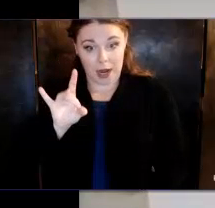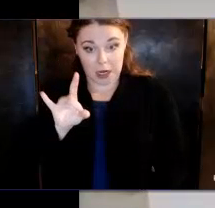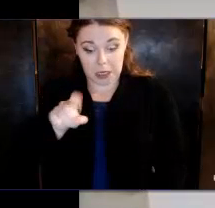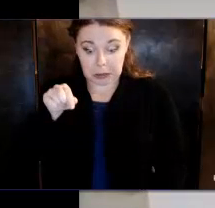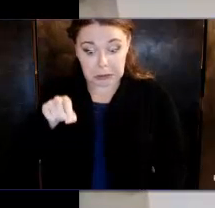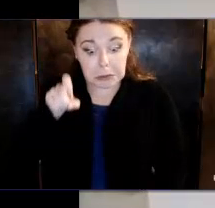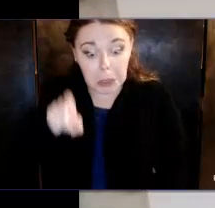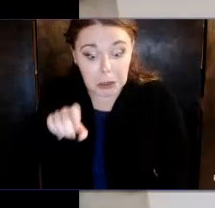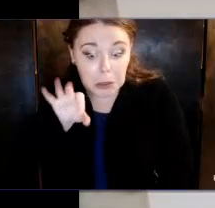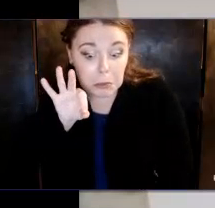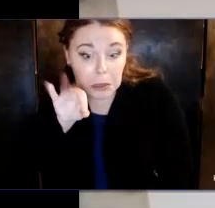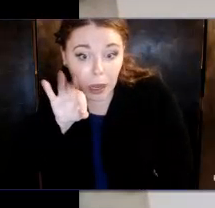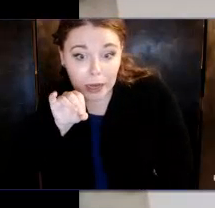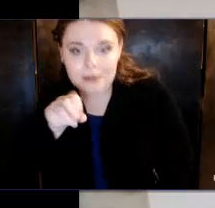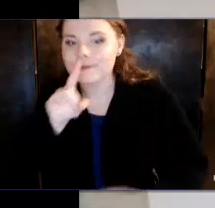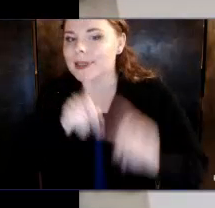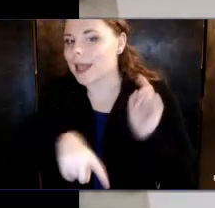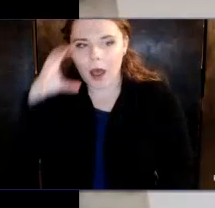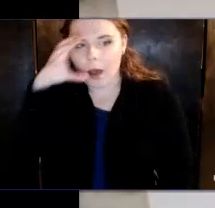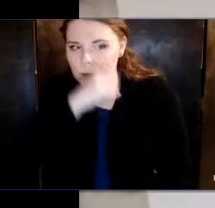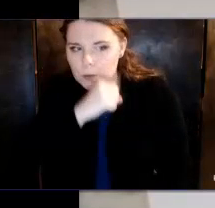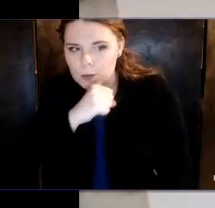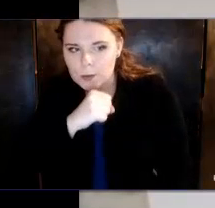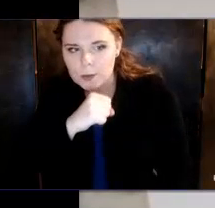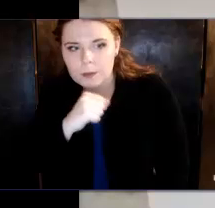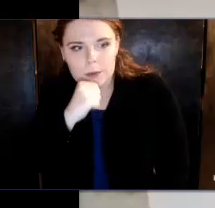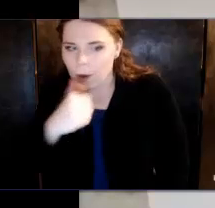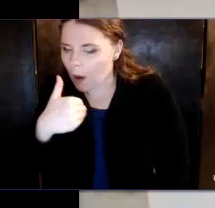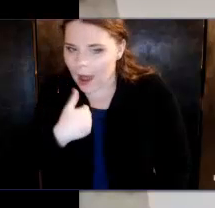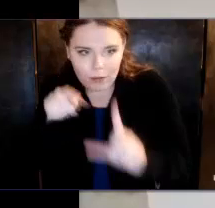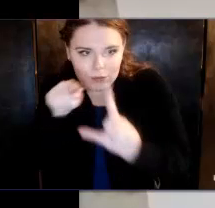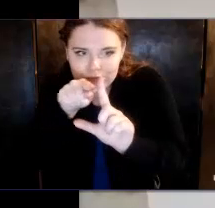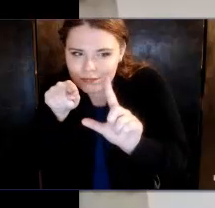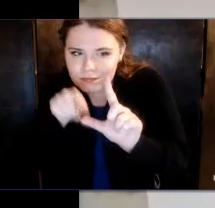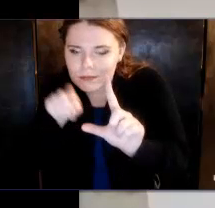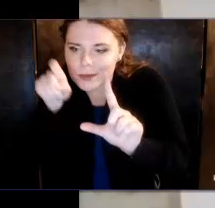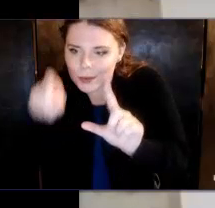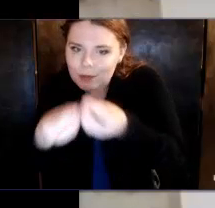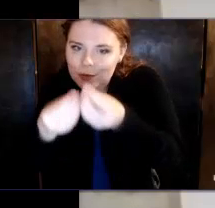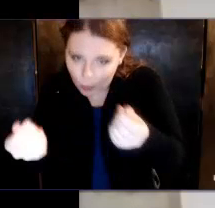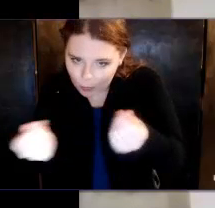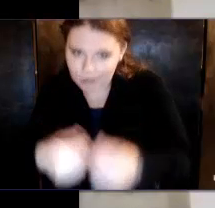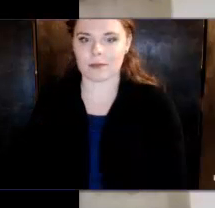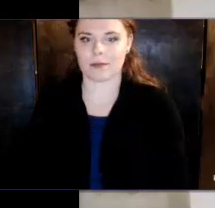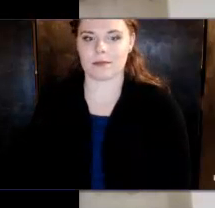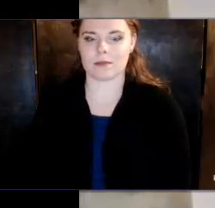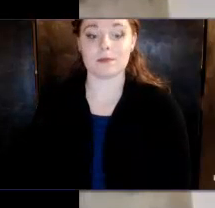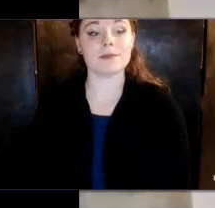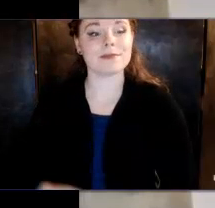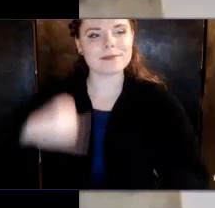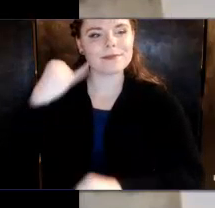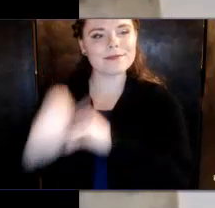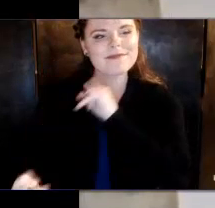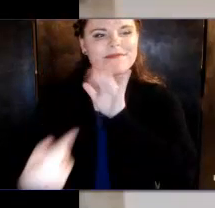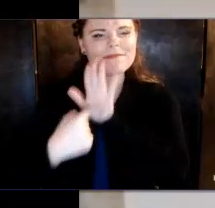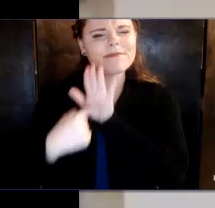be 90, but we can't assume that because it does not have a square. So you would actually have to solve for that. Our last example